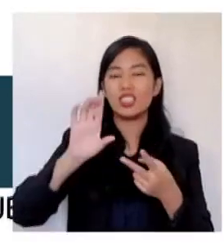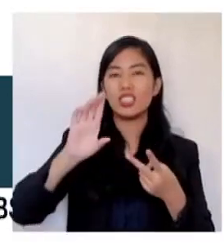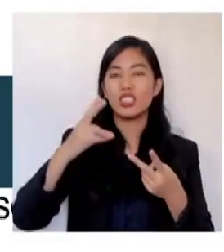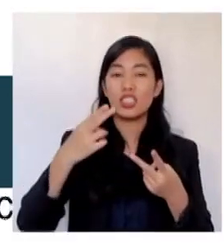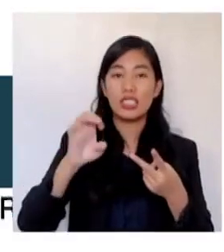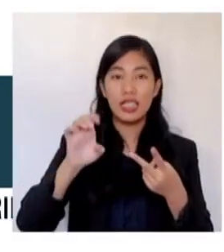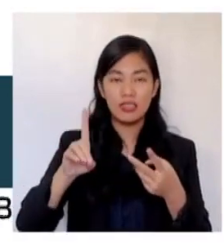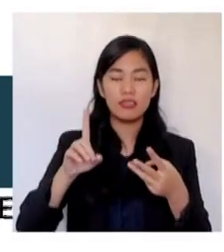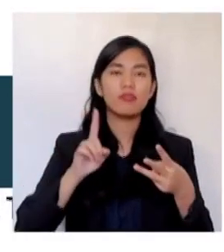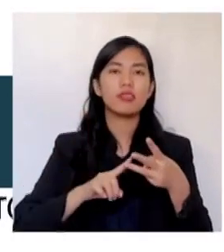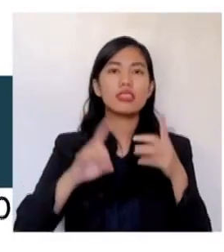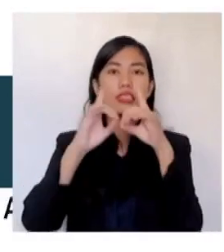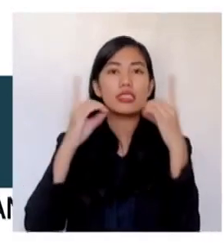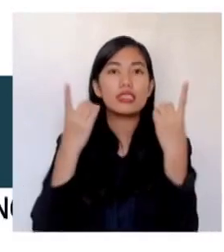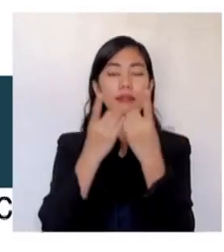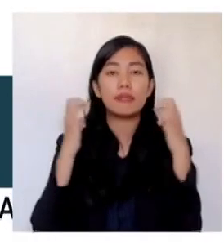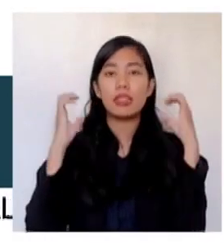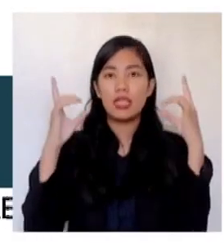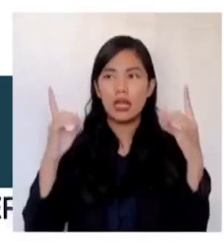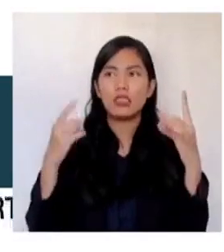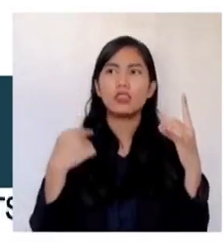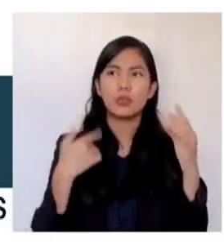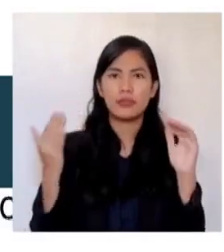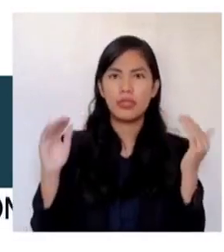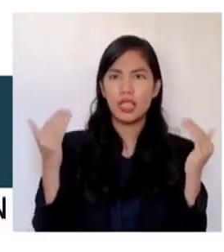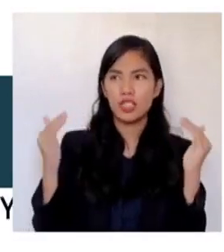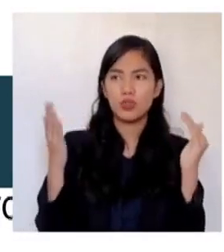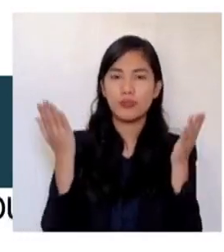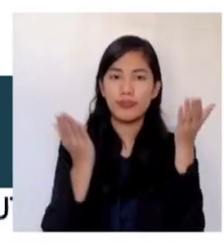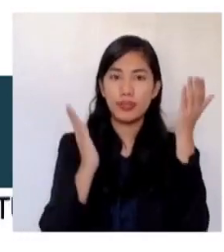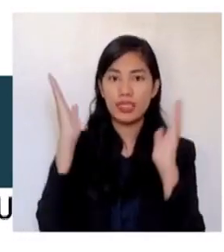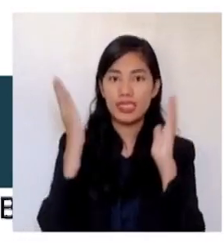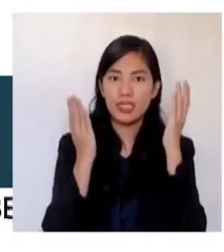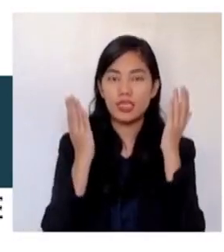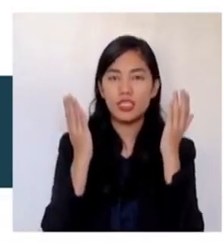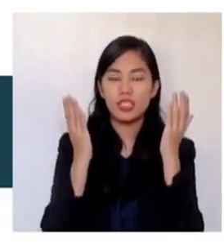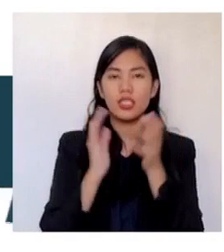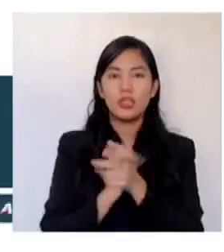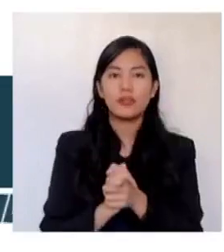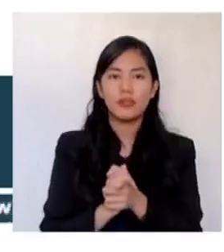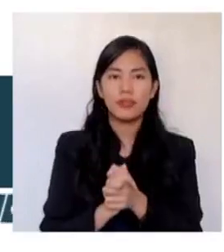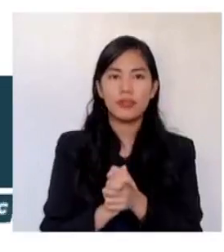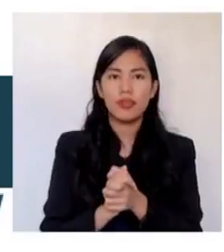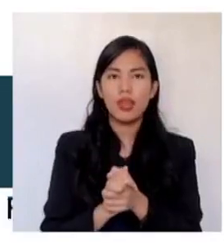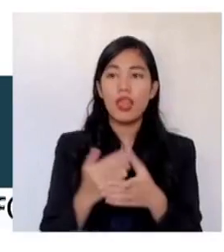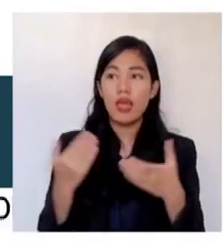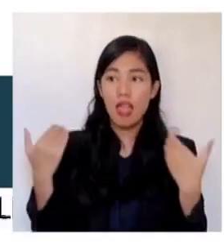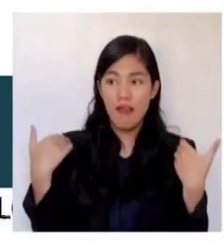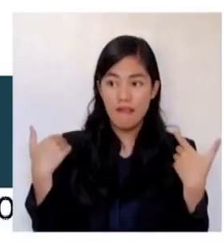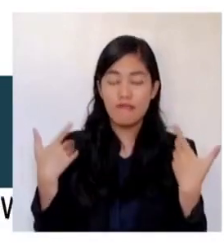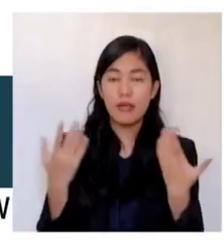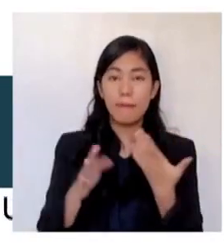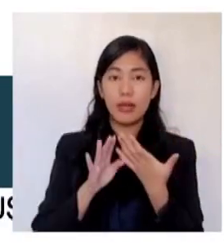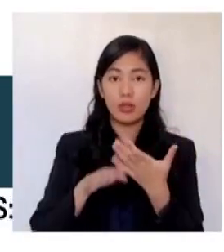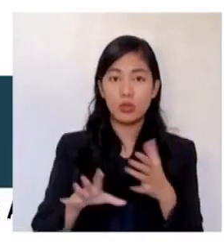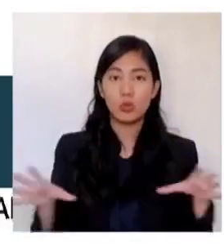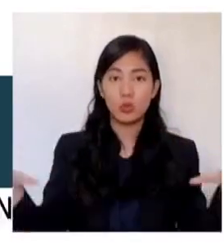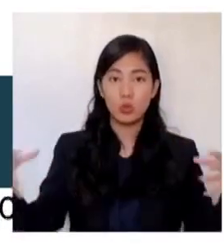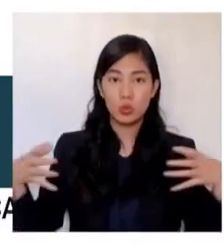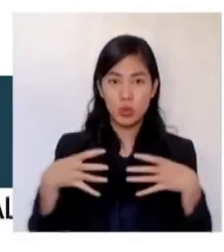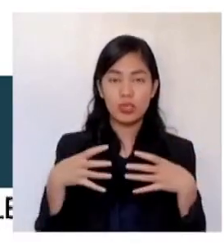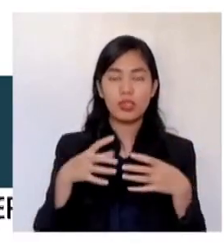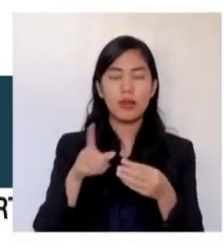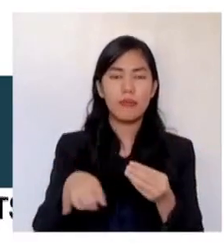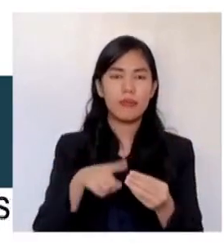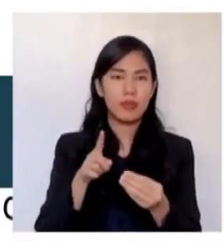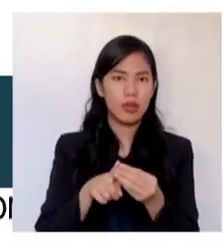not mistaken, some years back. But Malaysia already went back to a consolidated ministry for education. Dito sa